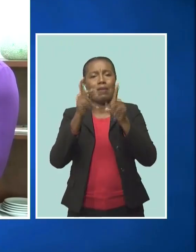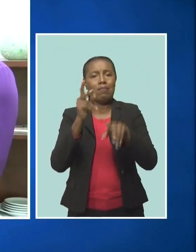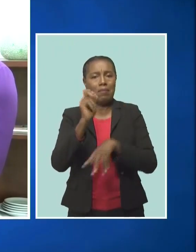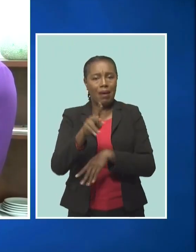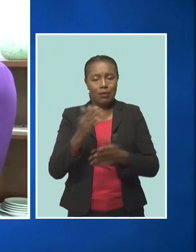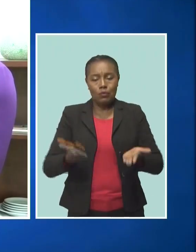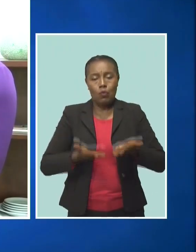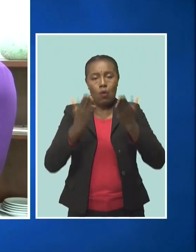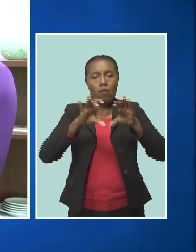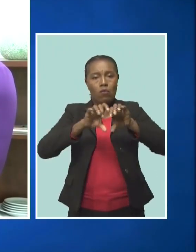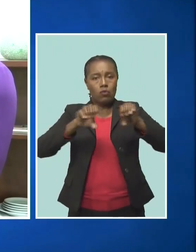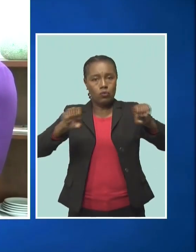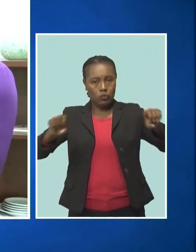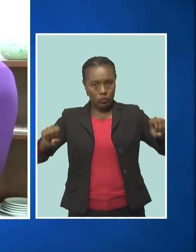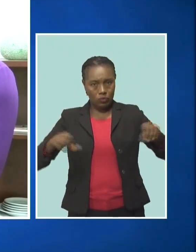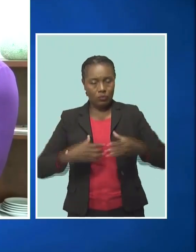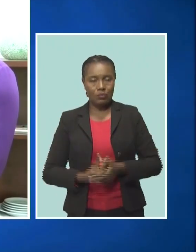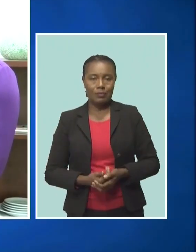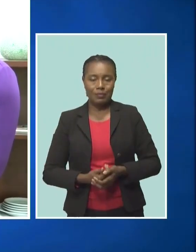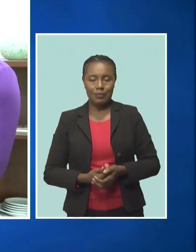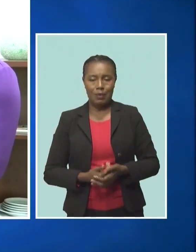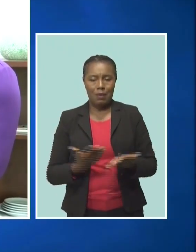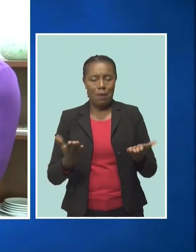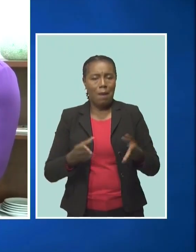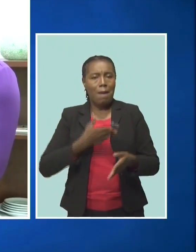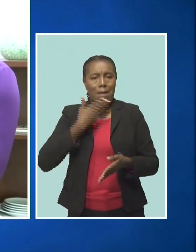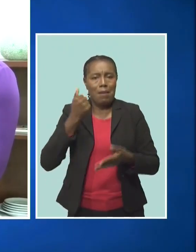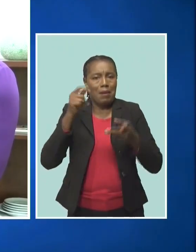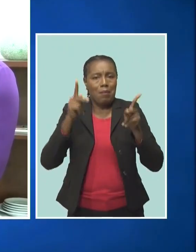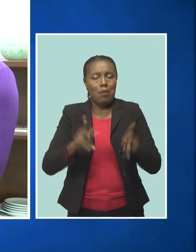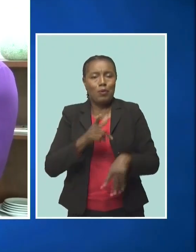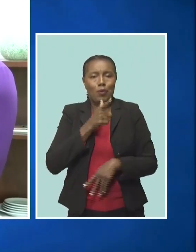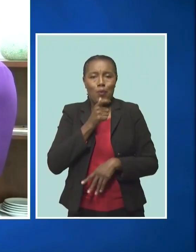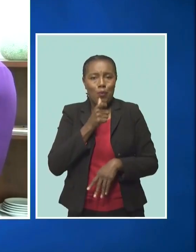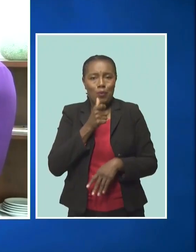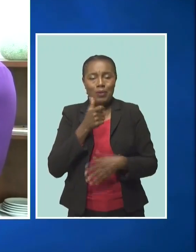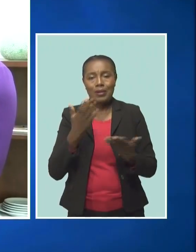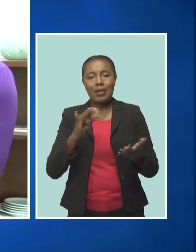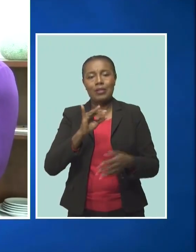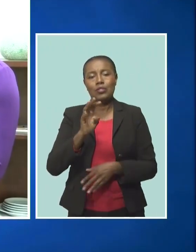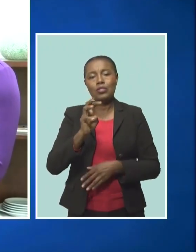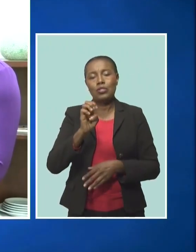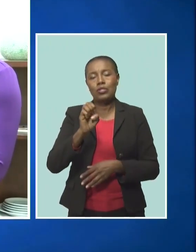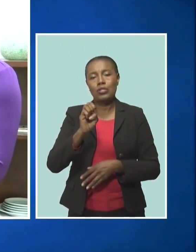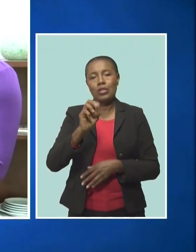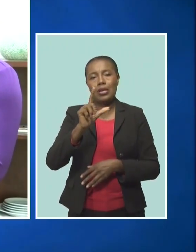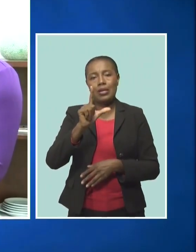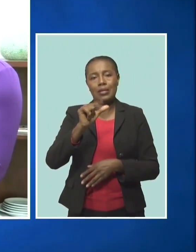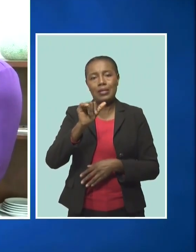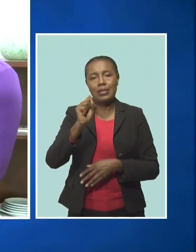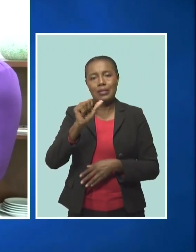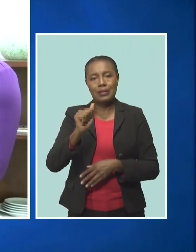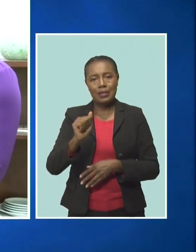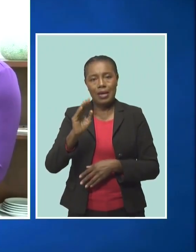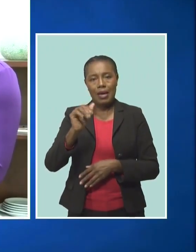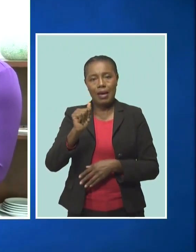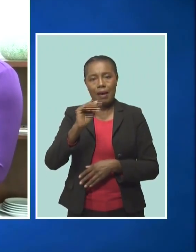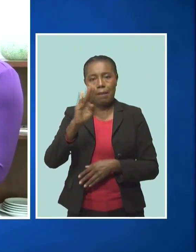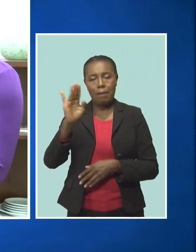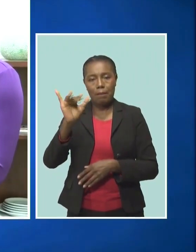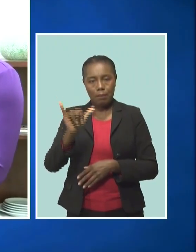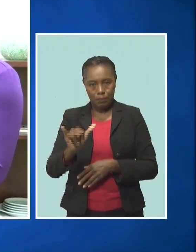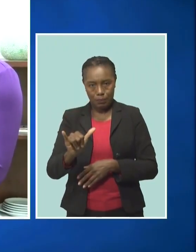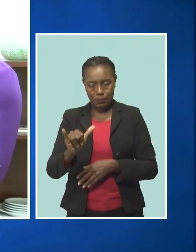scholarship. And no better person this year to offer to Chalisa Ali, who